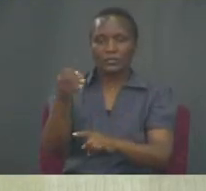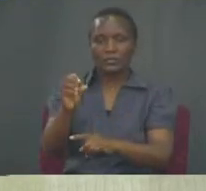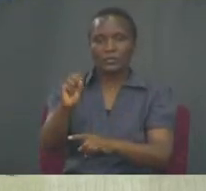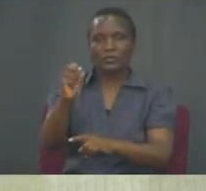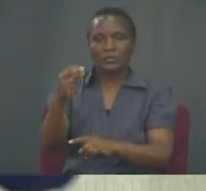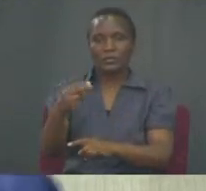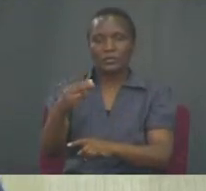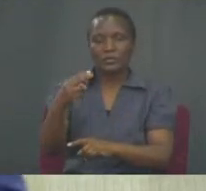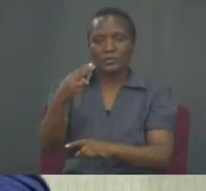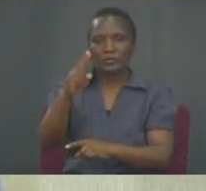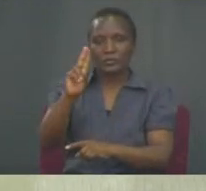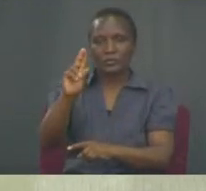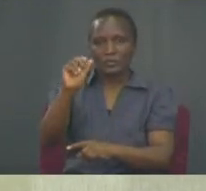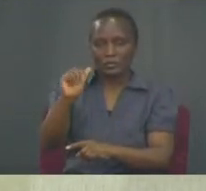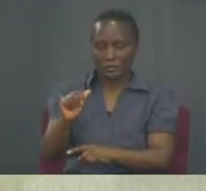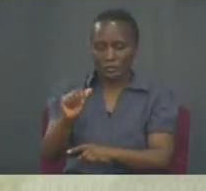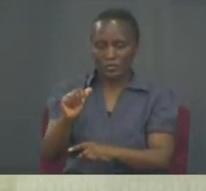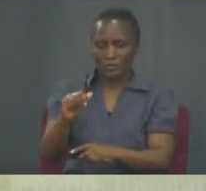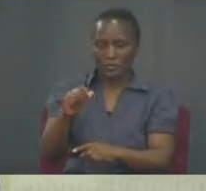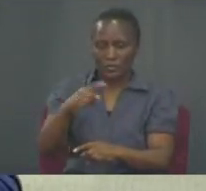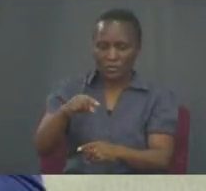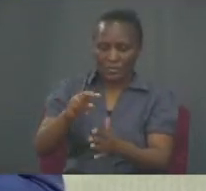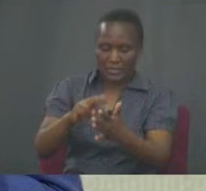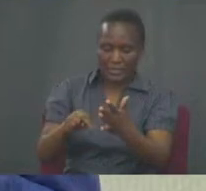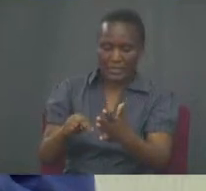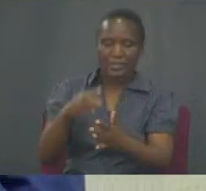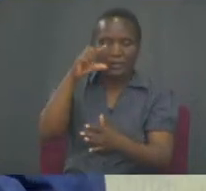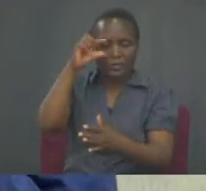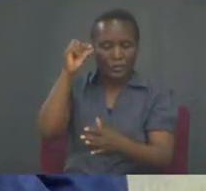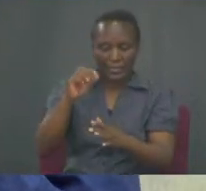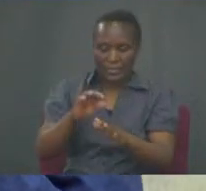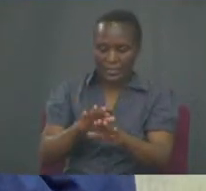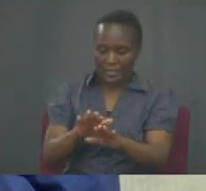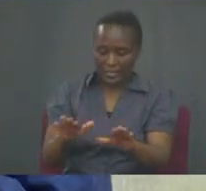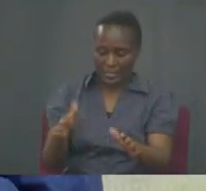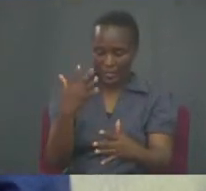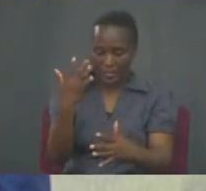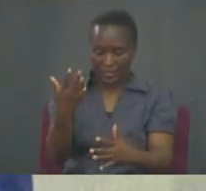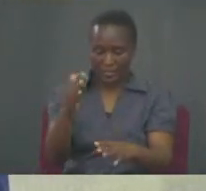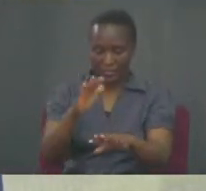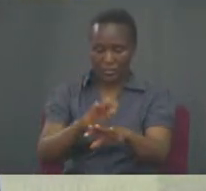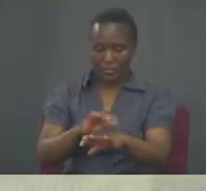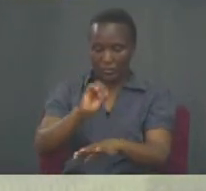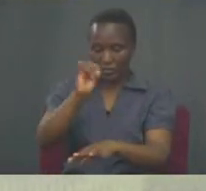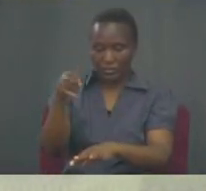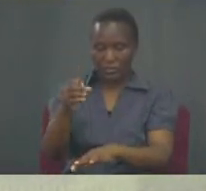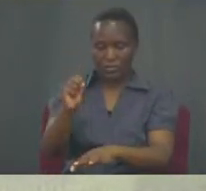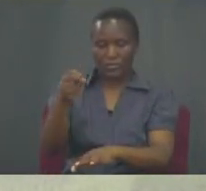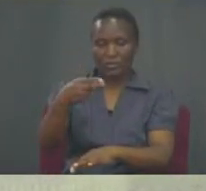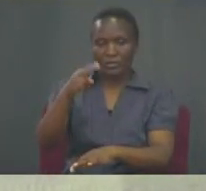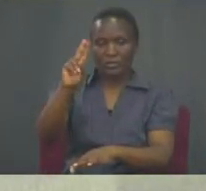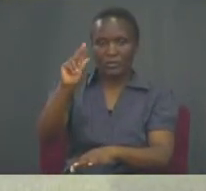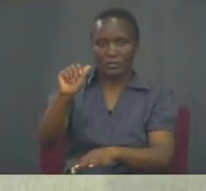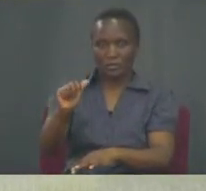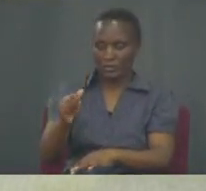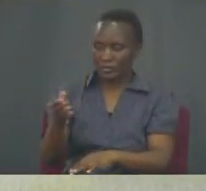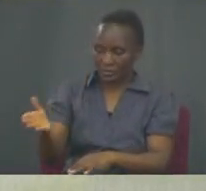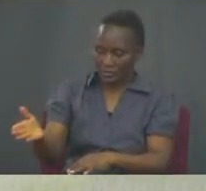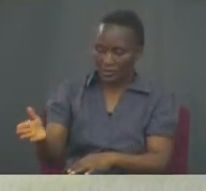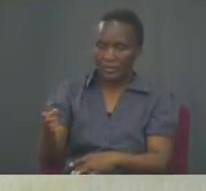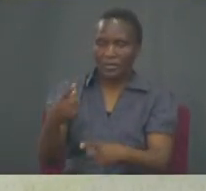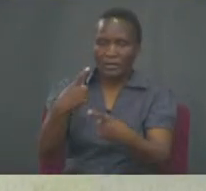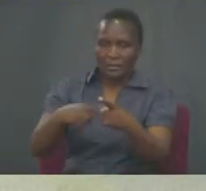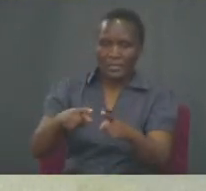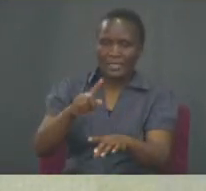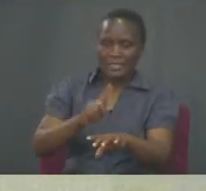Moses laid his hands on Joshua. But when Joshua dies, we don't see that happening. And